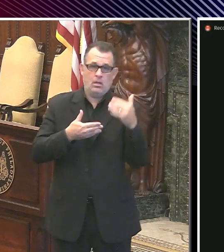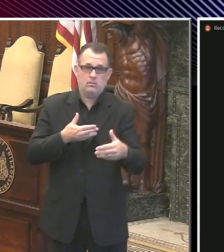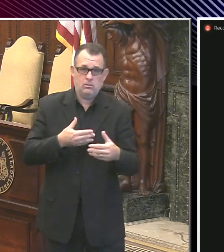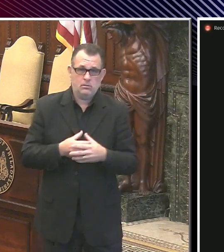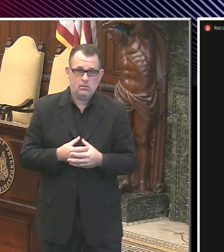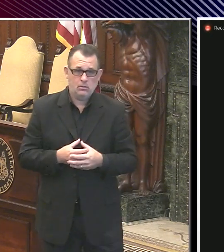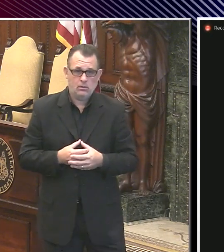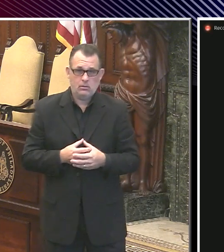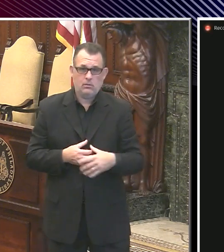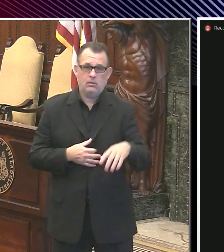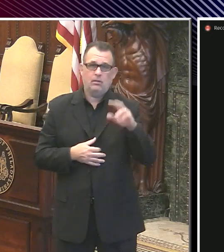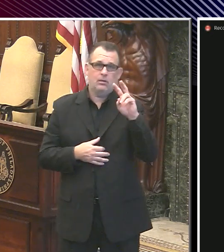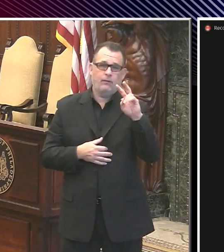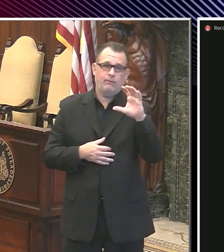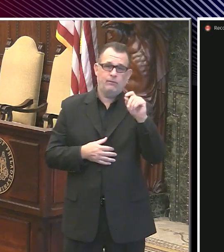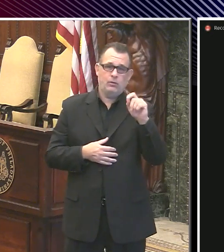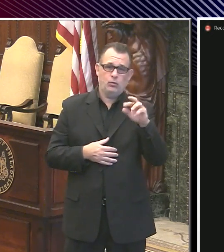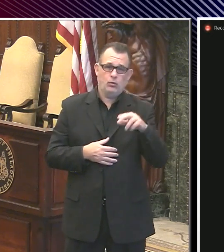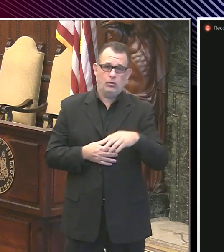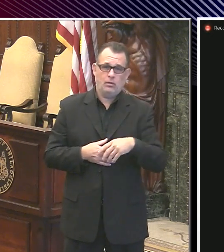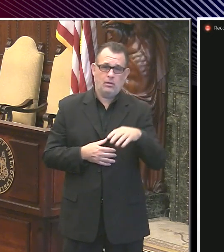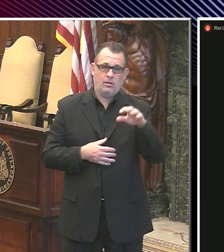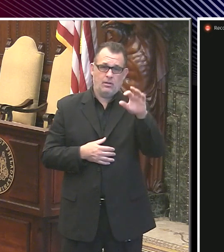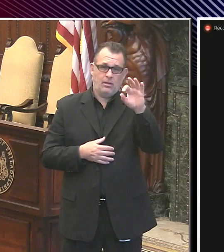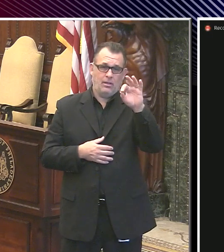Victor Fiorello of Philadelphia Magazine.